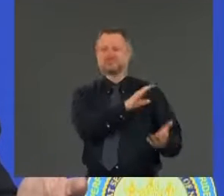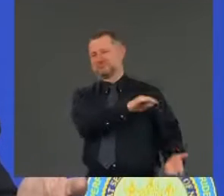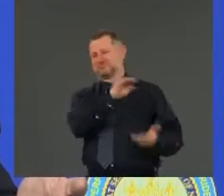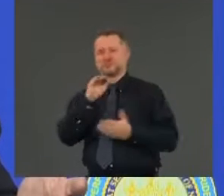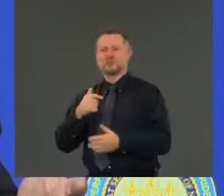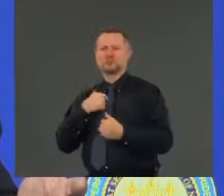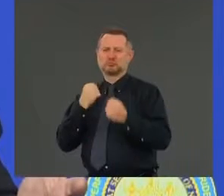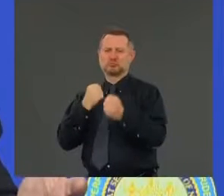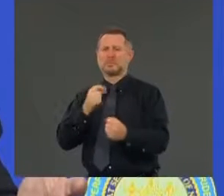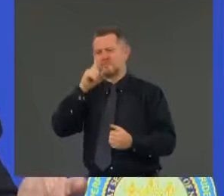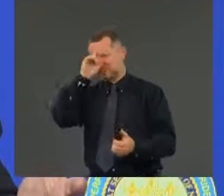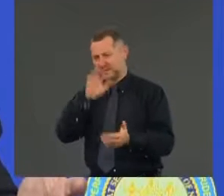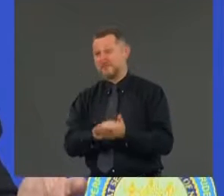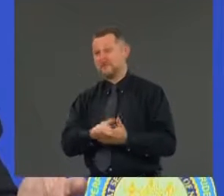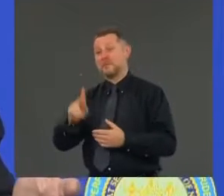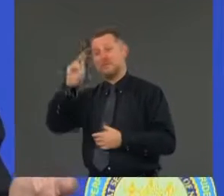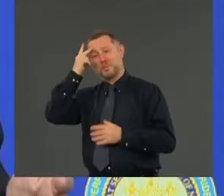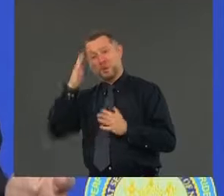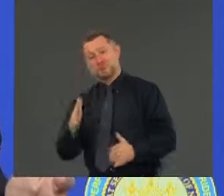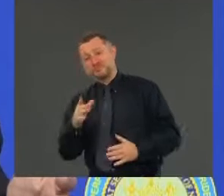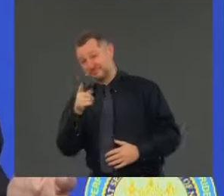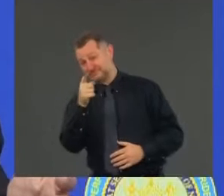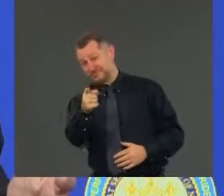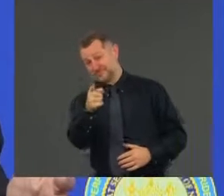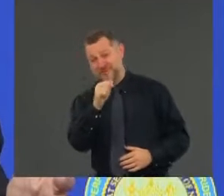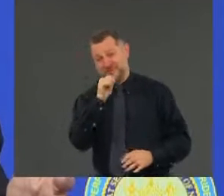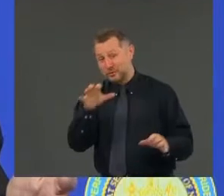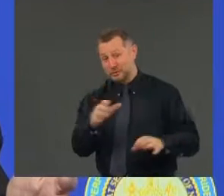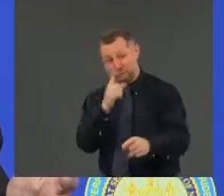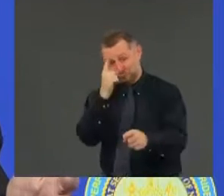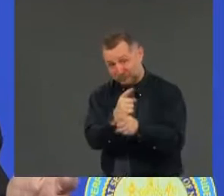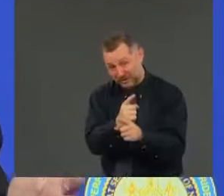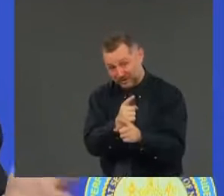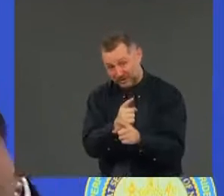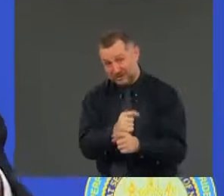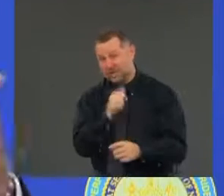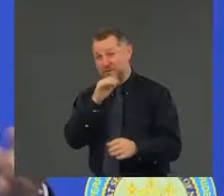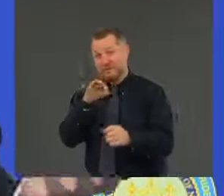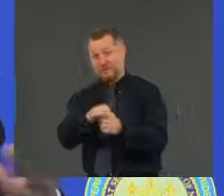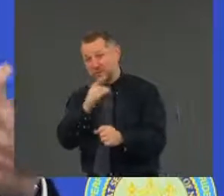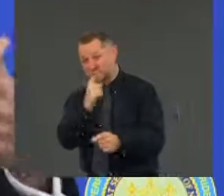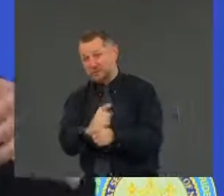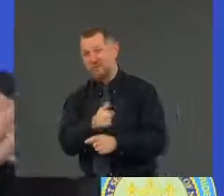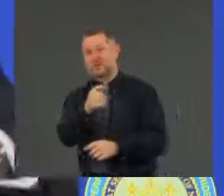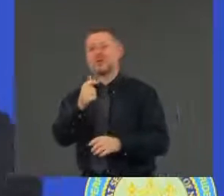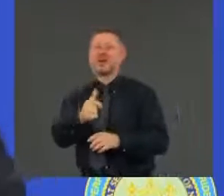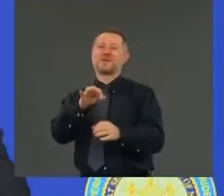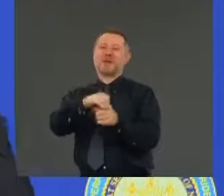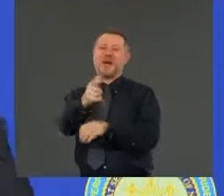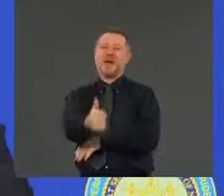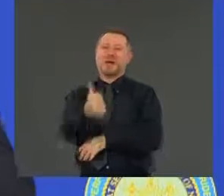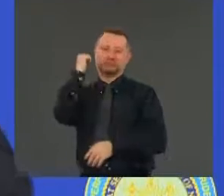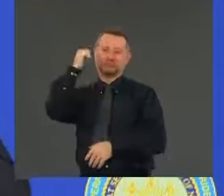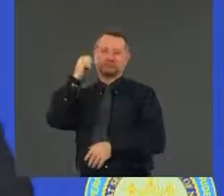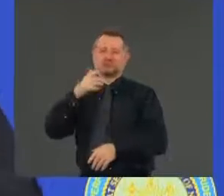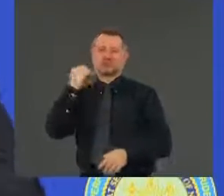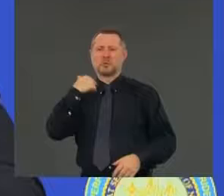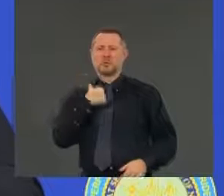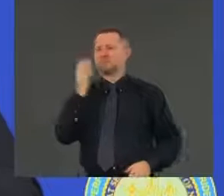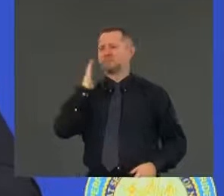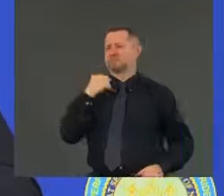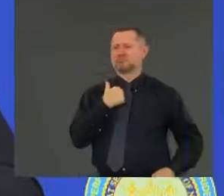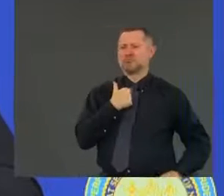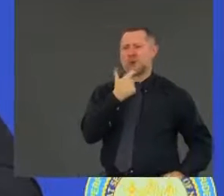held accountable. When I would watch TV with my grandfather, my father's father, Andrea,